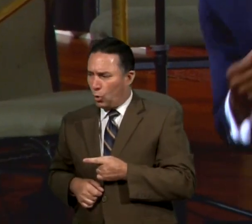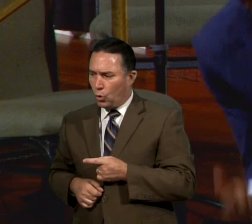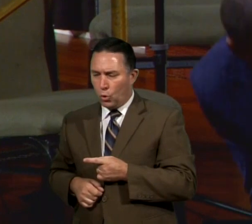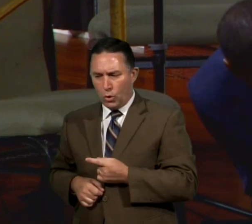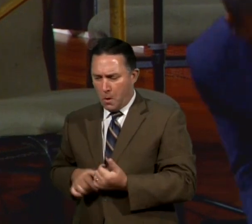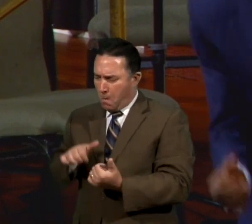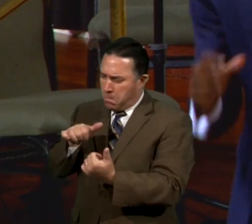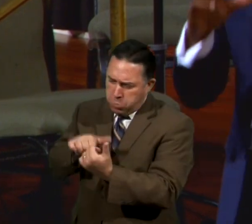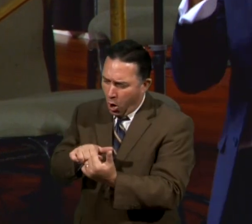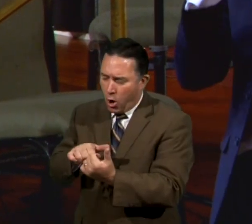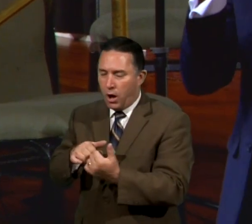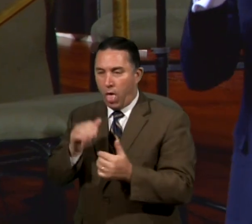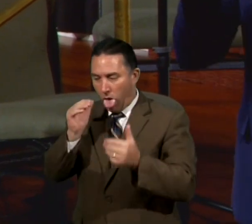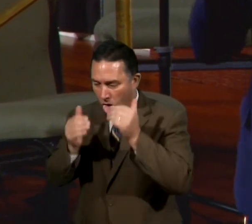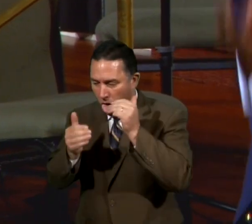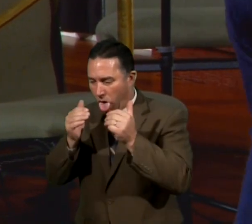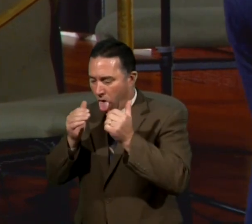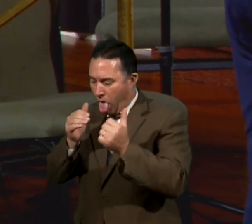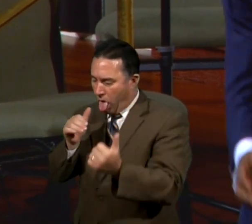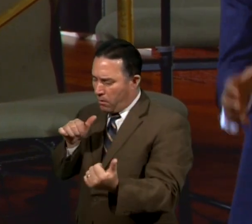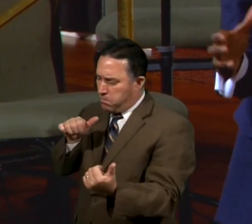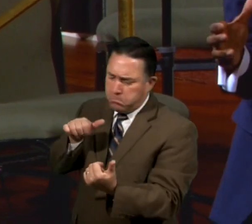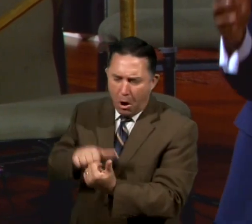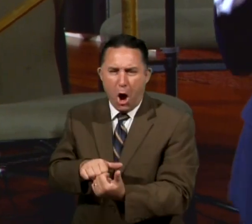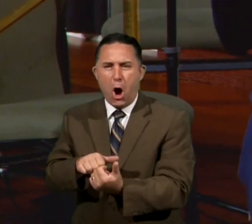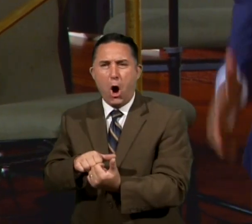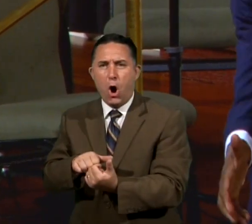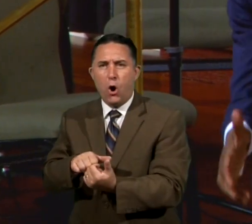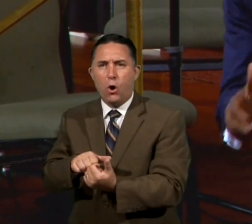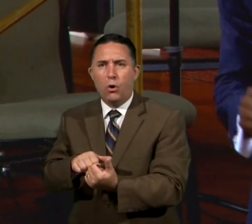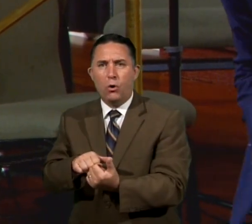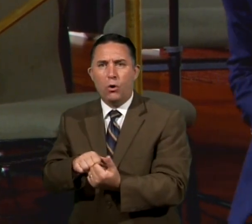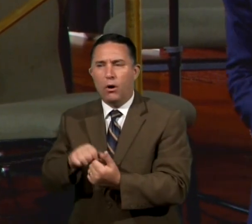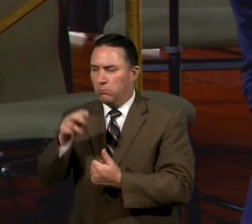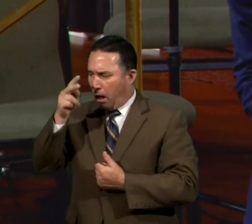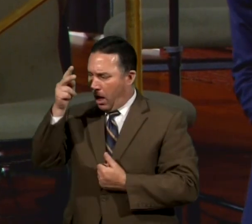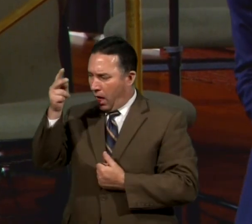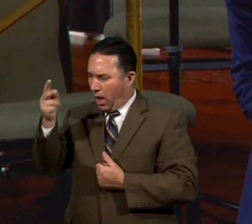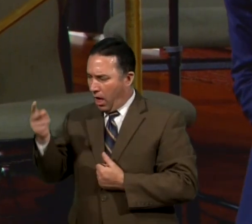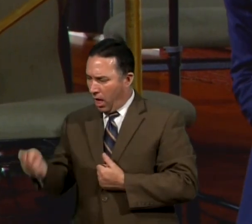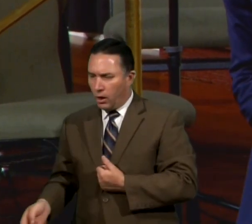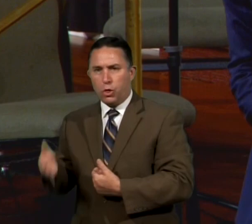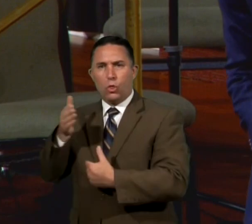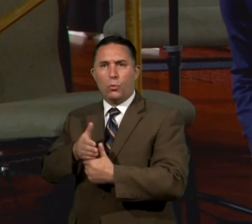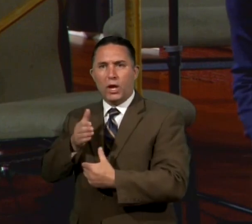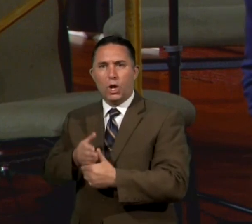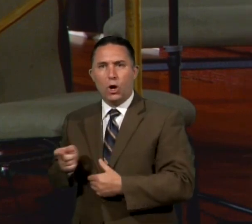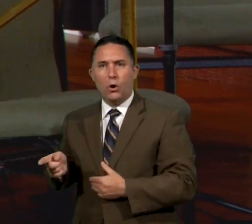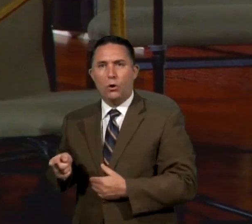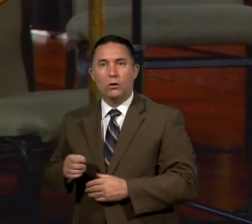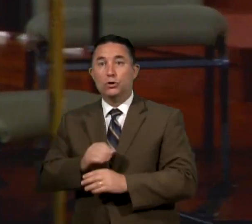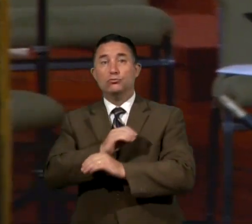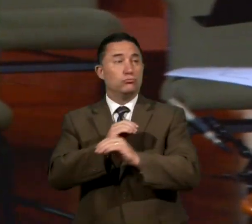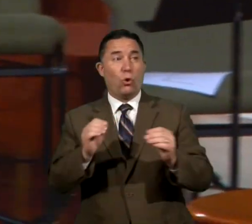was sleeping a little bit, but then he falls into a deep sleep, eventually falls out of the window, and